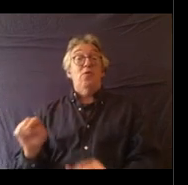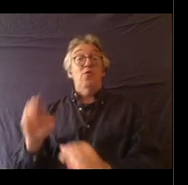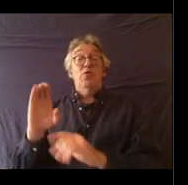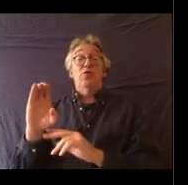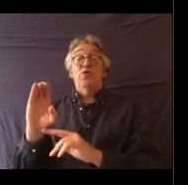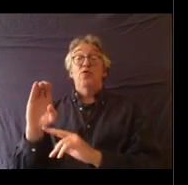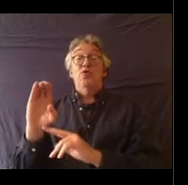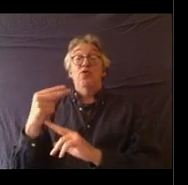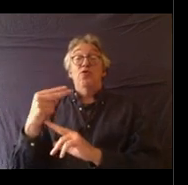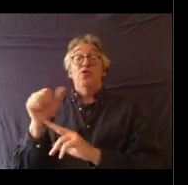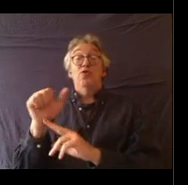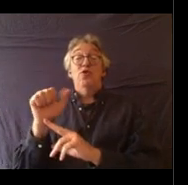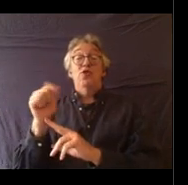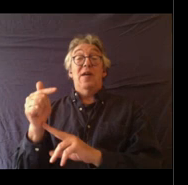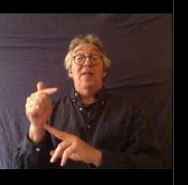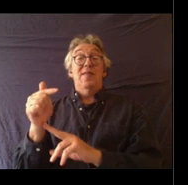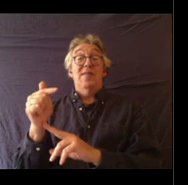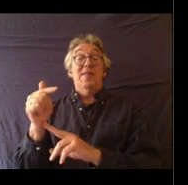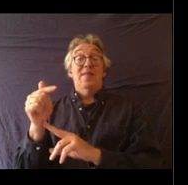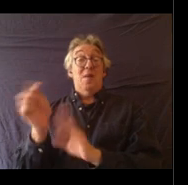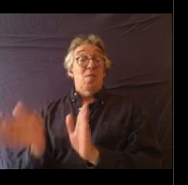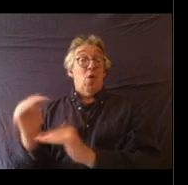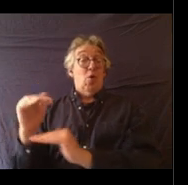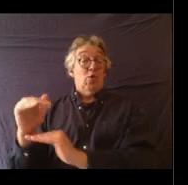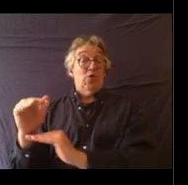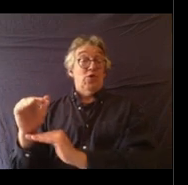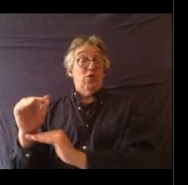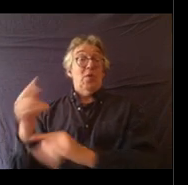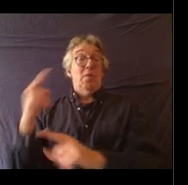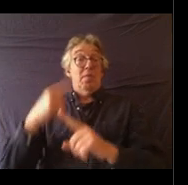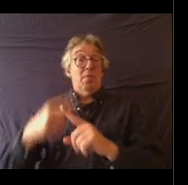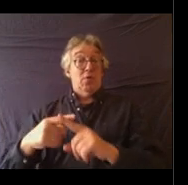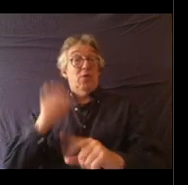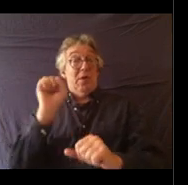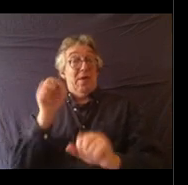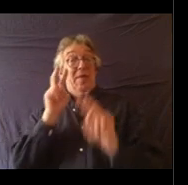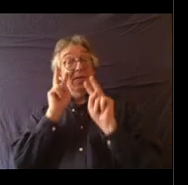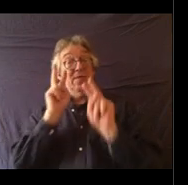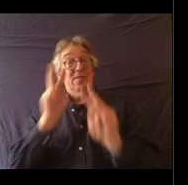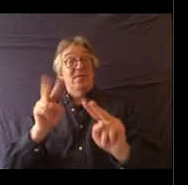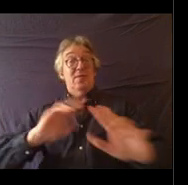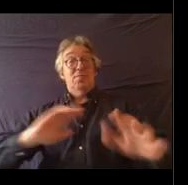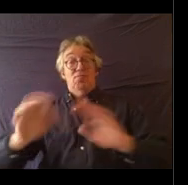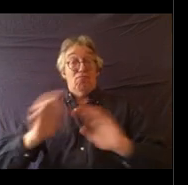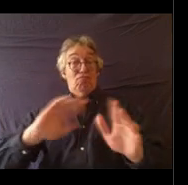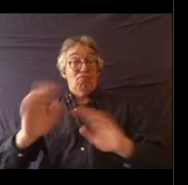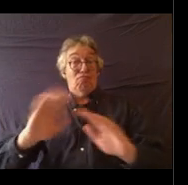also have sign language interpretation, which you should be able to see on a separate screen.